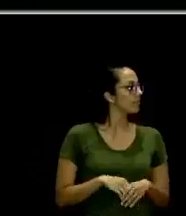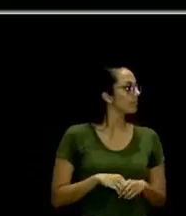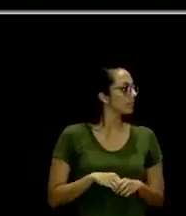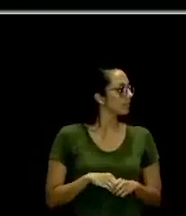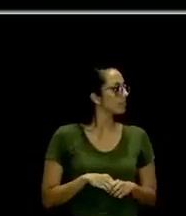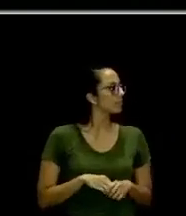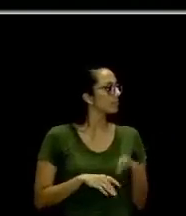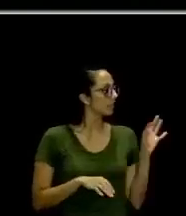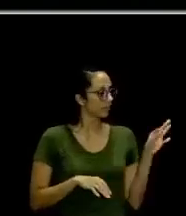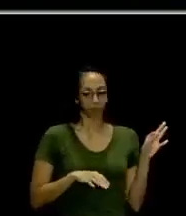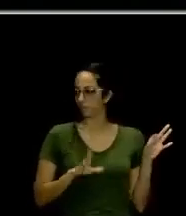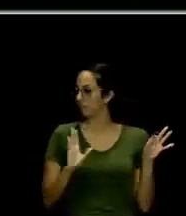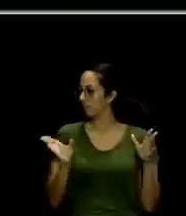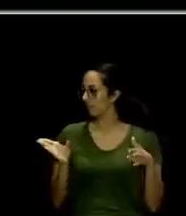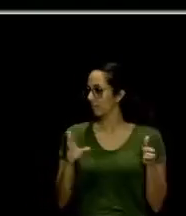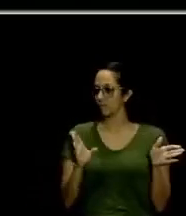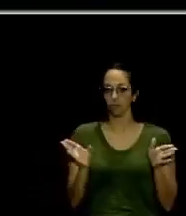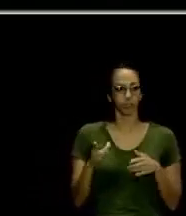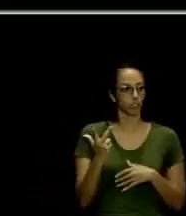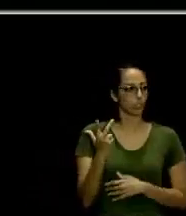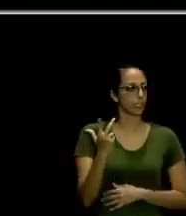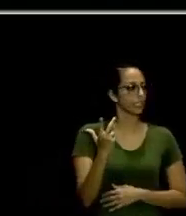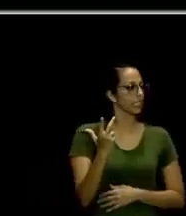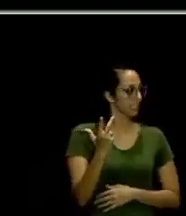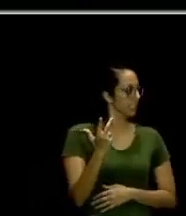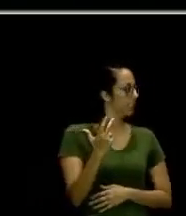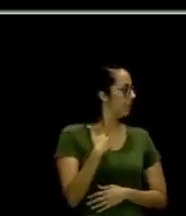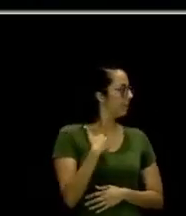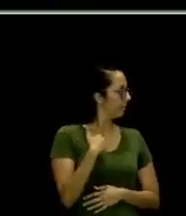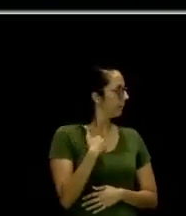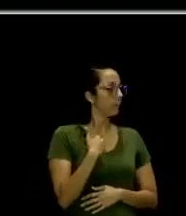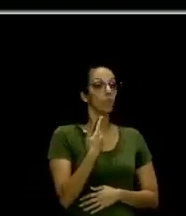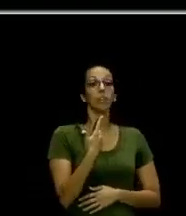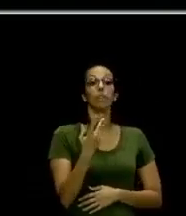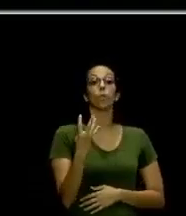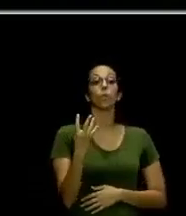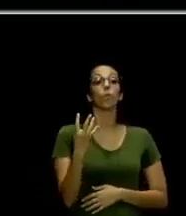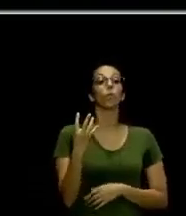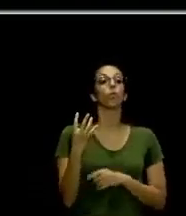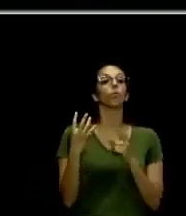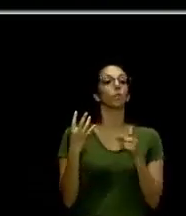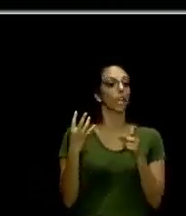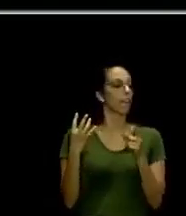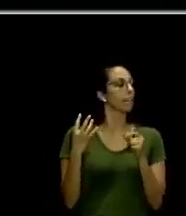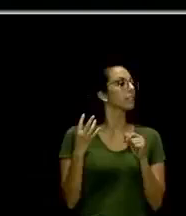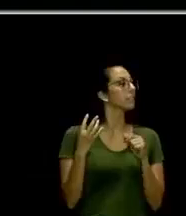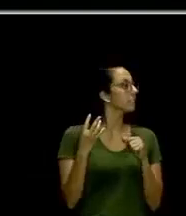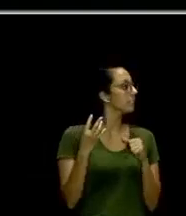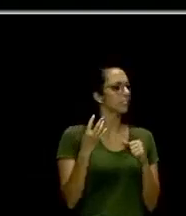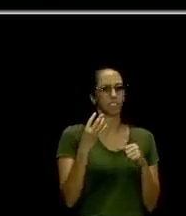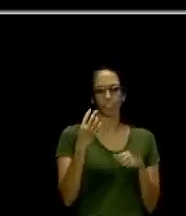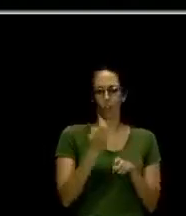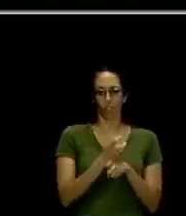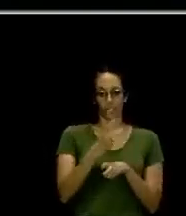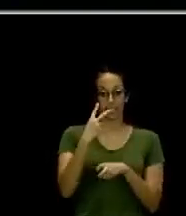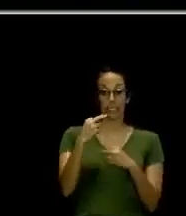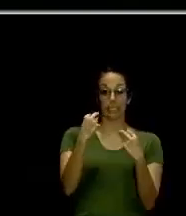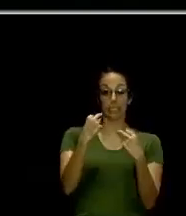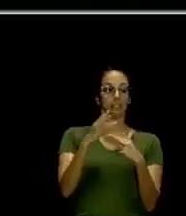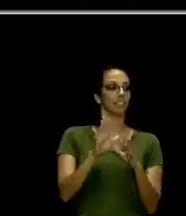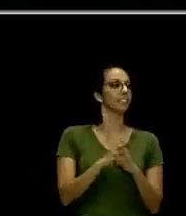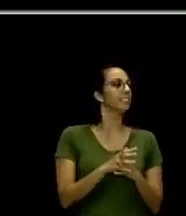go. We got 3 here, 4. Okay, great. It's hard to see here. There we